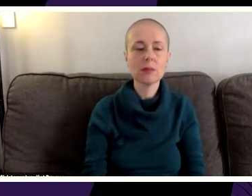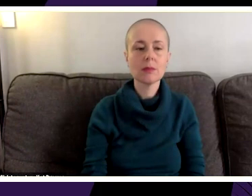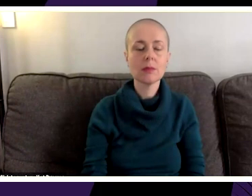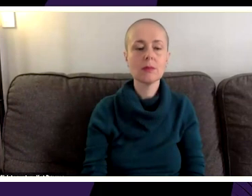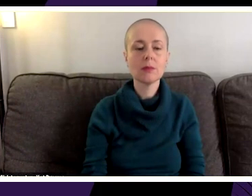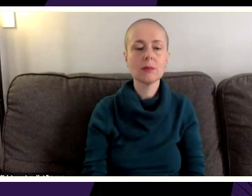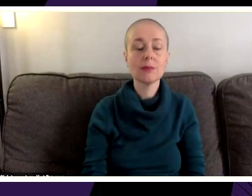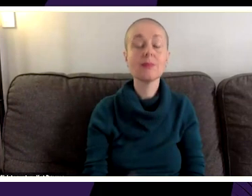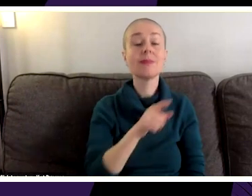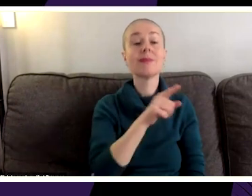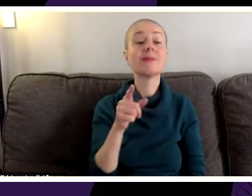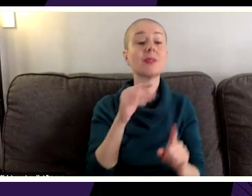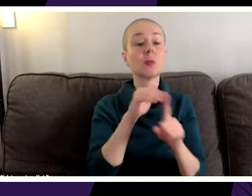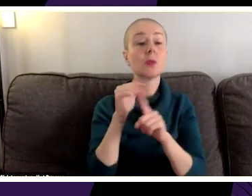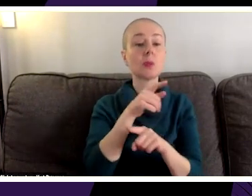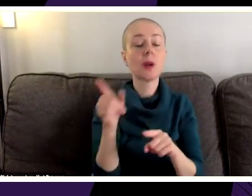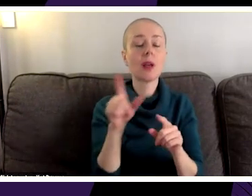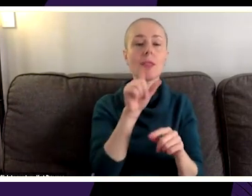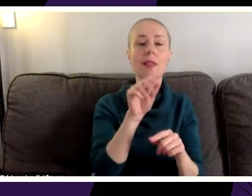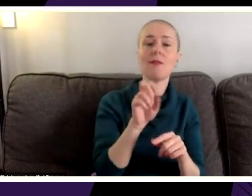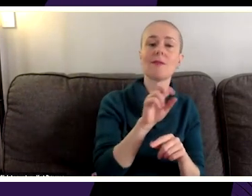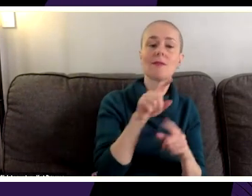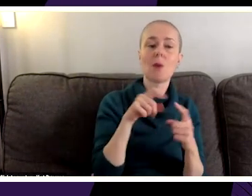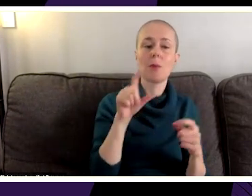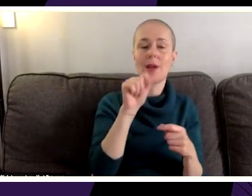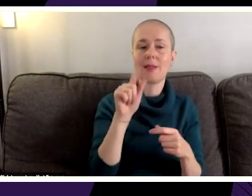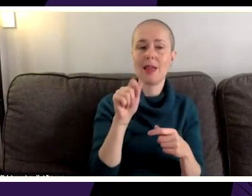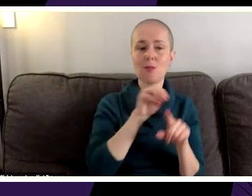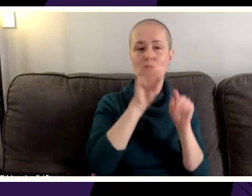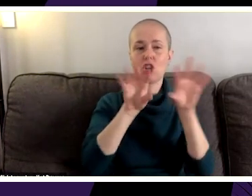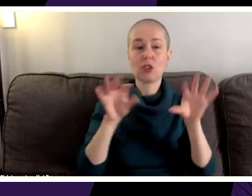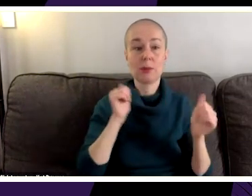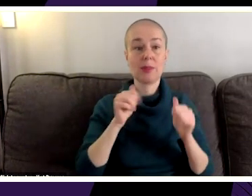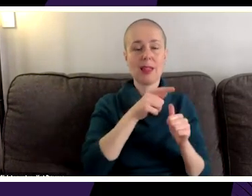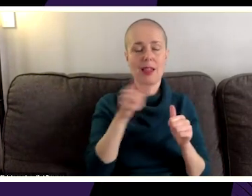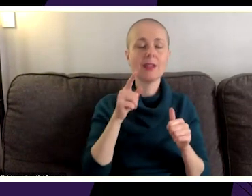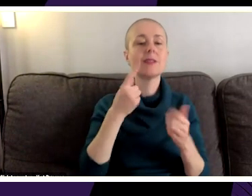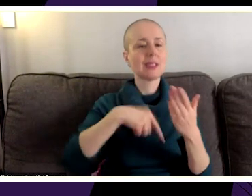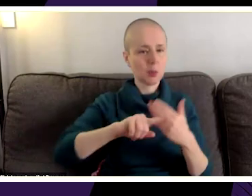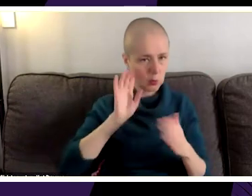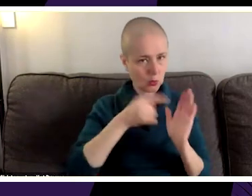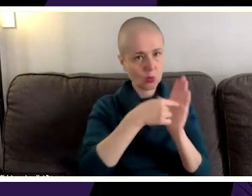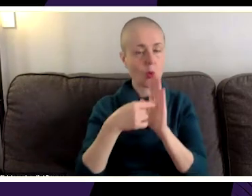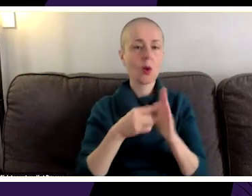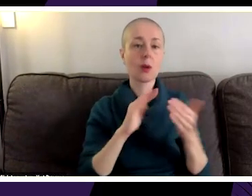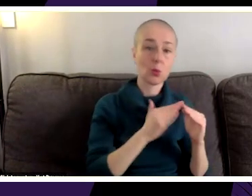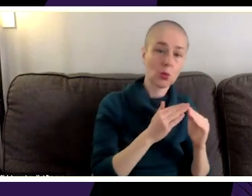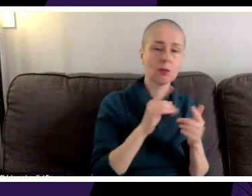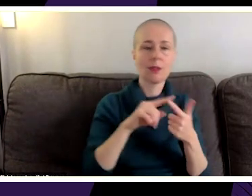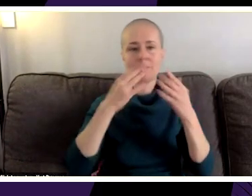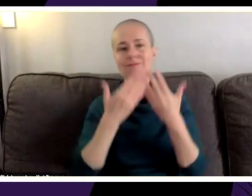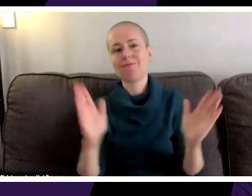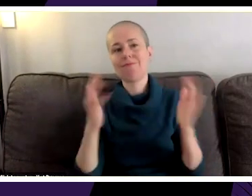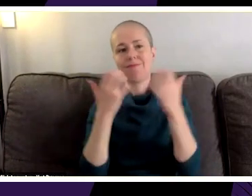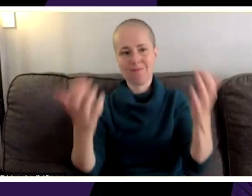As a reminder, the official Live from LA play and projections will be performed next week, first for a community showing and then for a public audience. Until then, we are